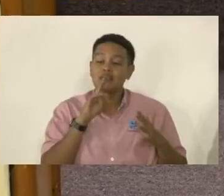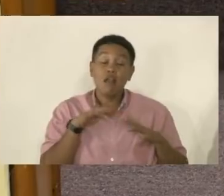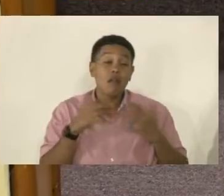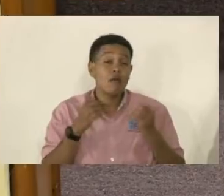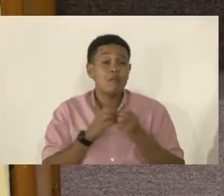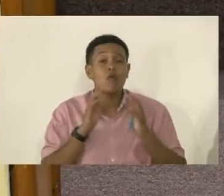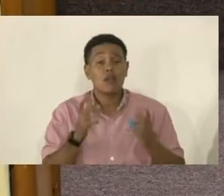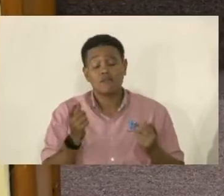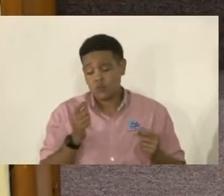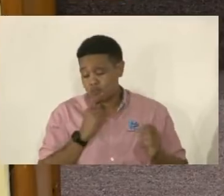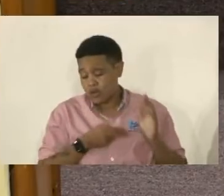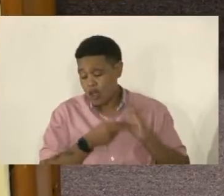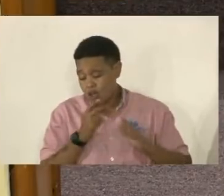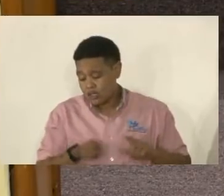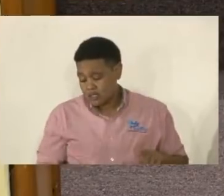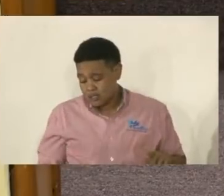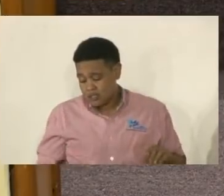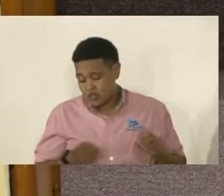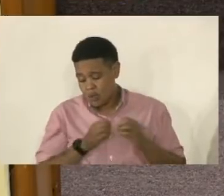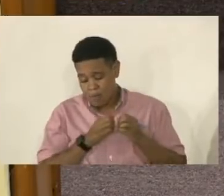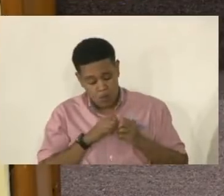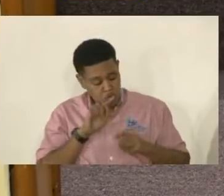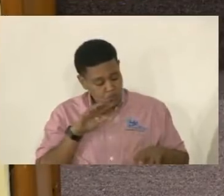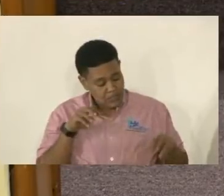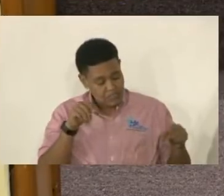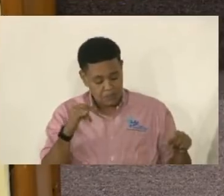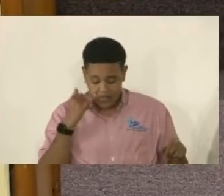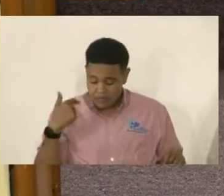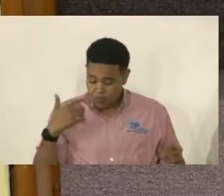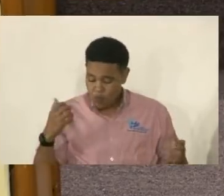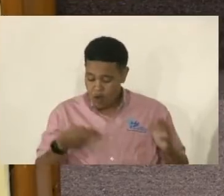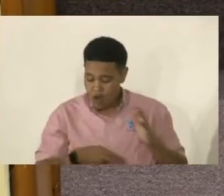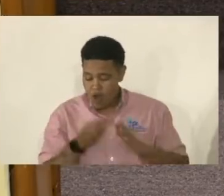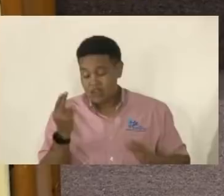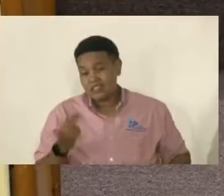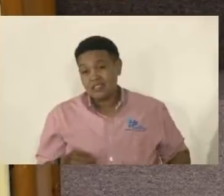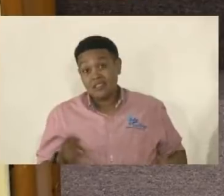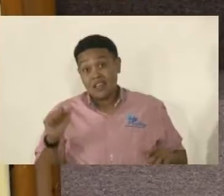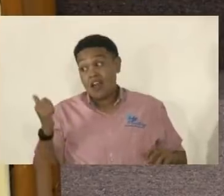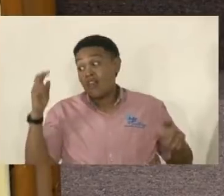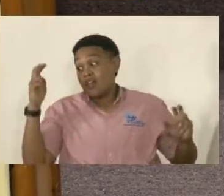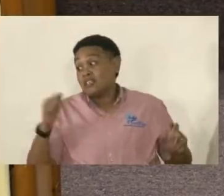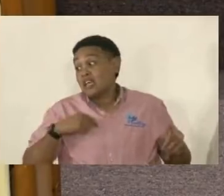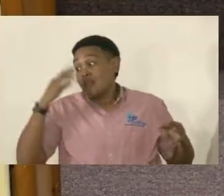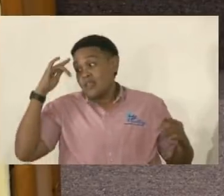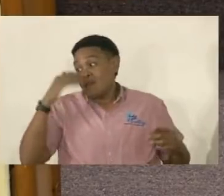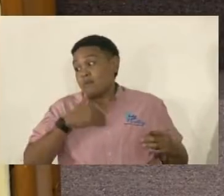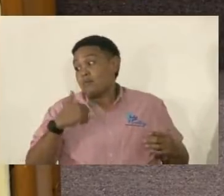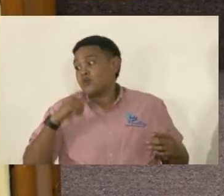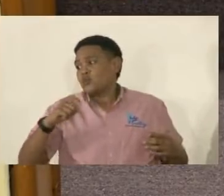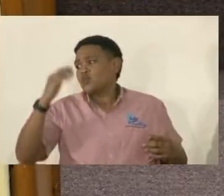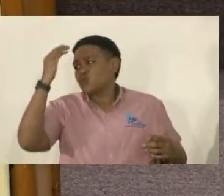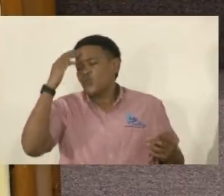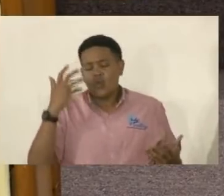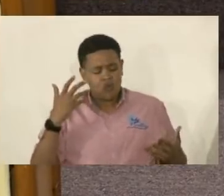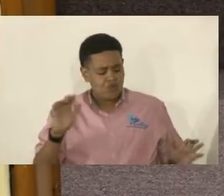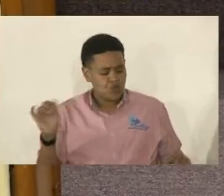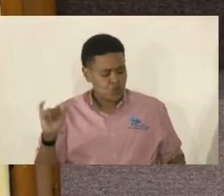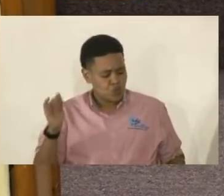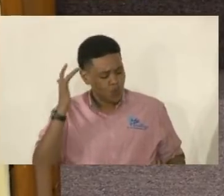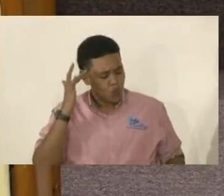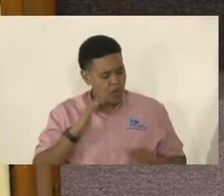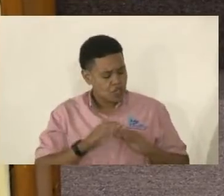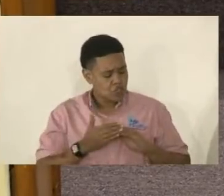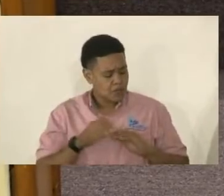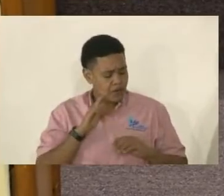colleagues, quite frankly. So there's more to be spent, if we're to be honest. The other issue that I think colleagues should be aware of, because Jamaica is a